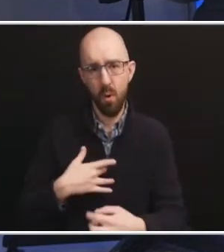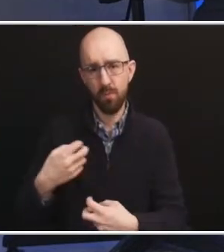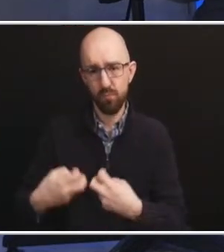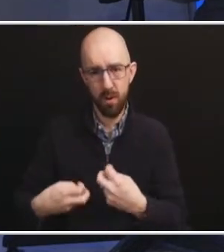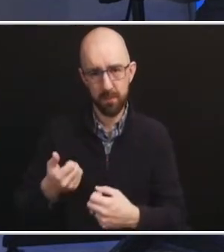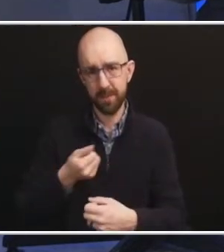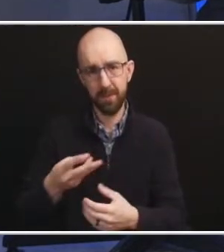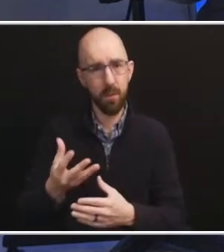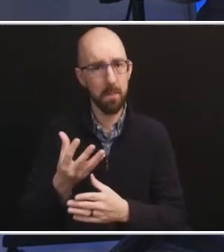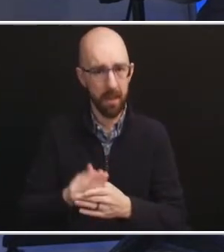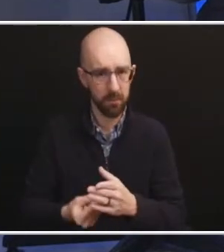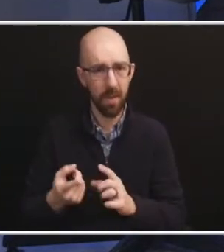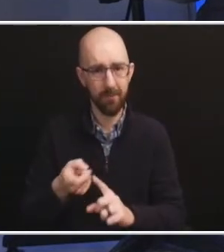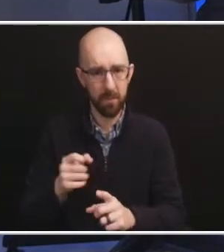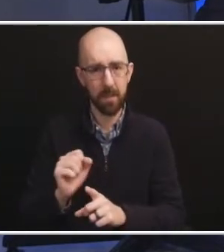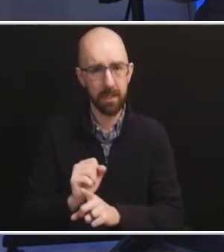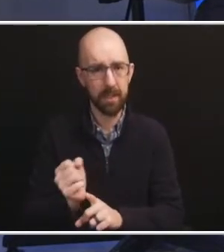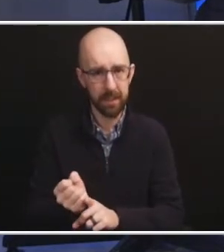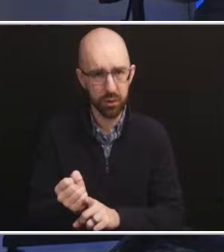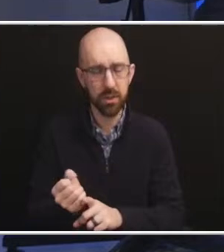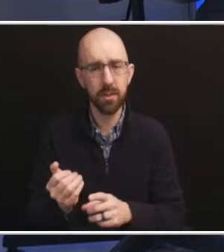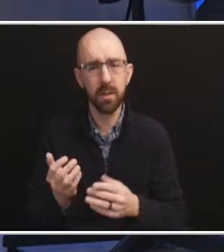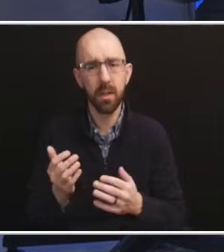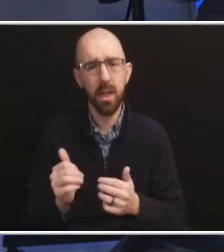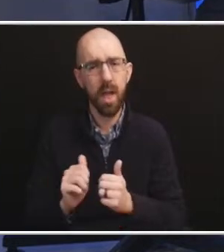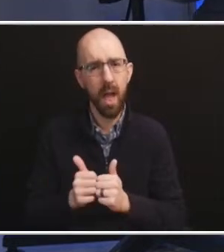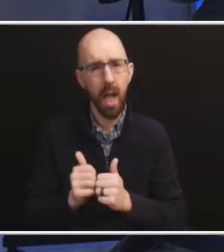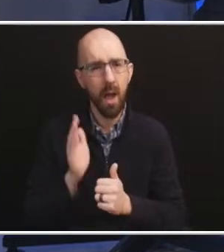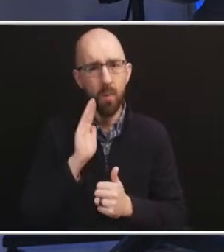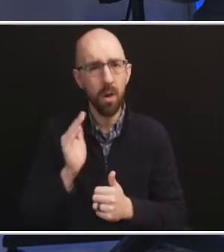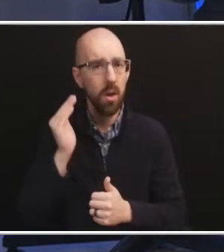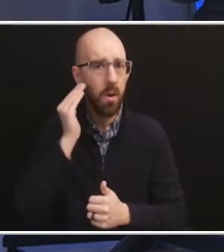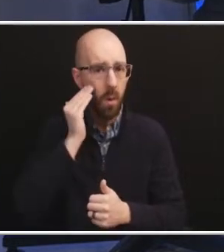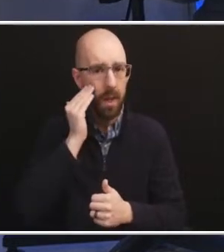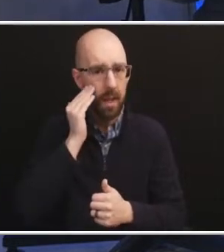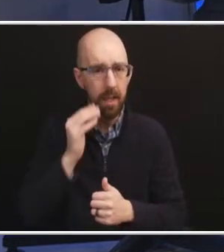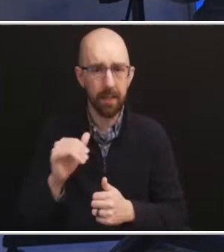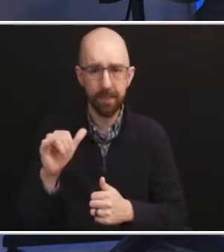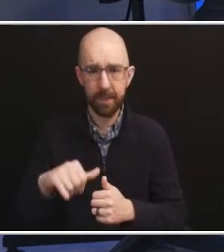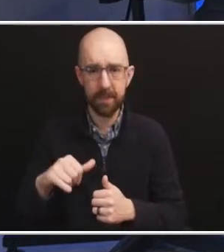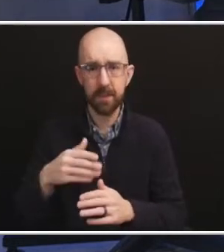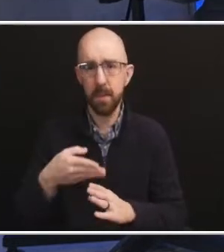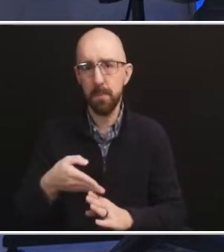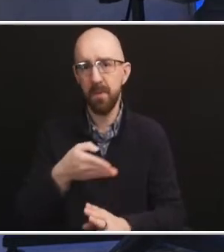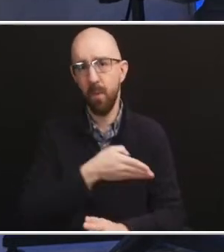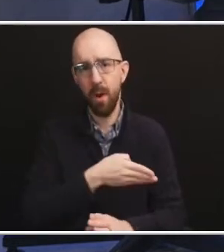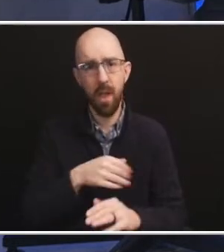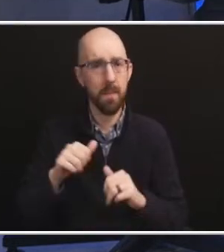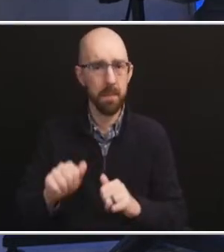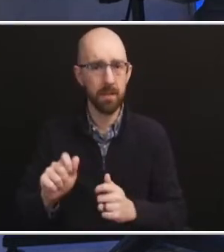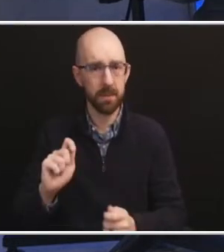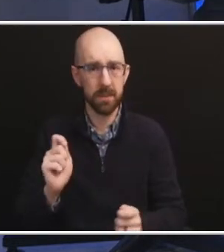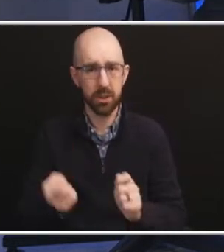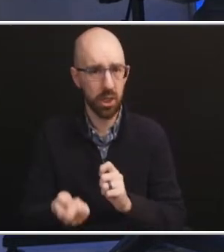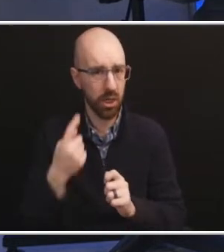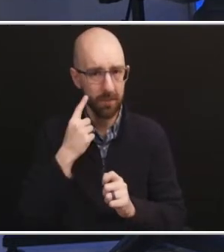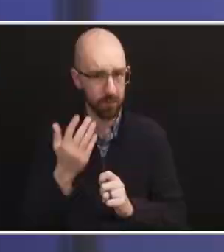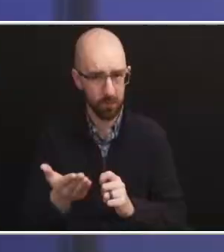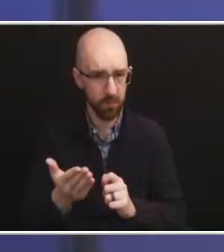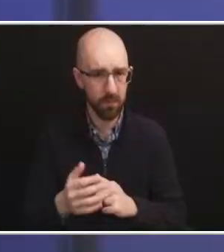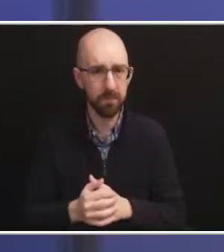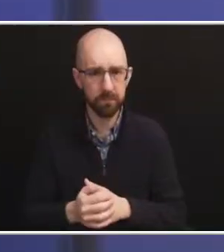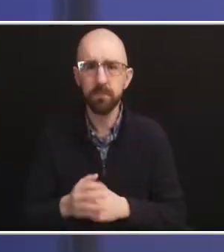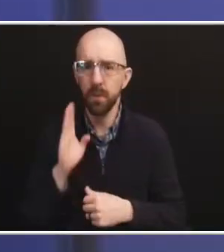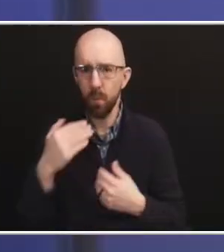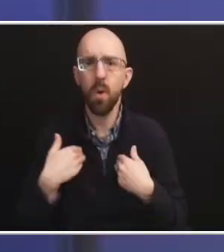their conditions. Yep. How would knowing this beforehand possibly have changed things for you, do you think? It would have